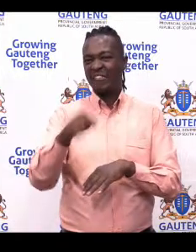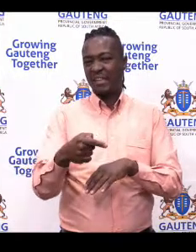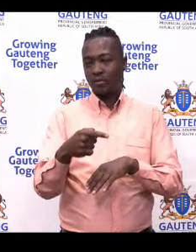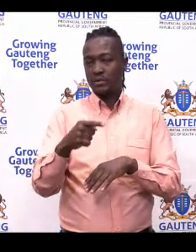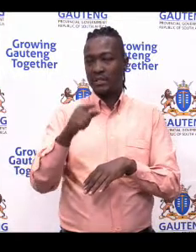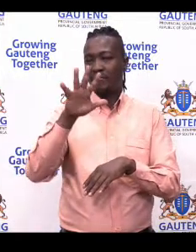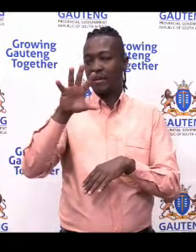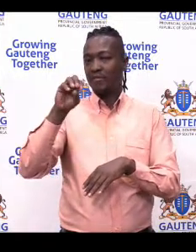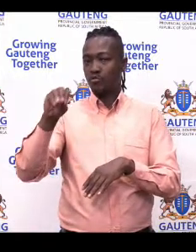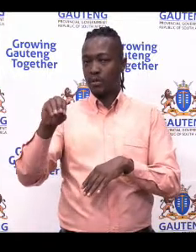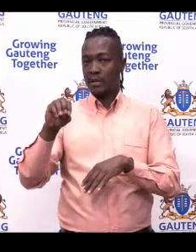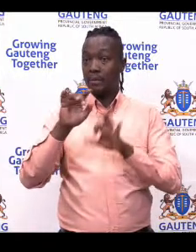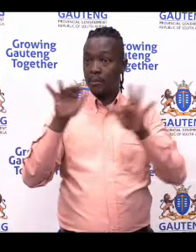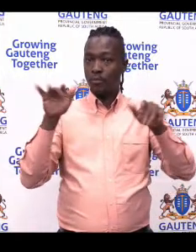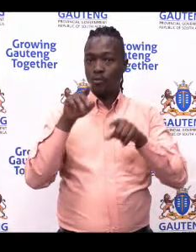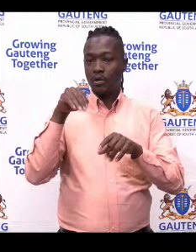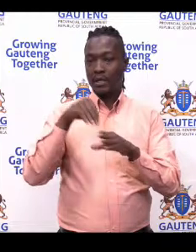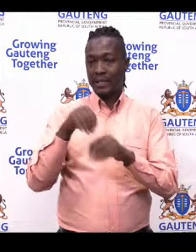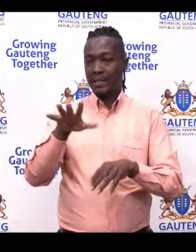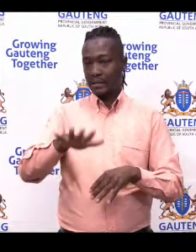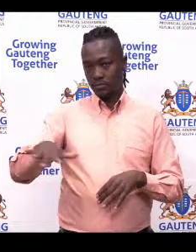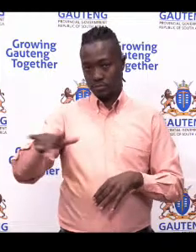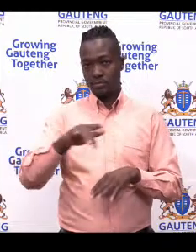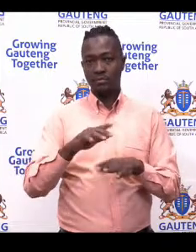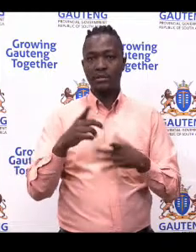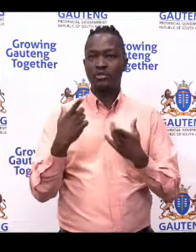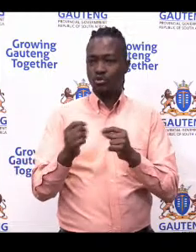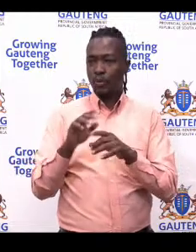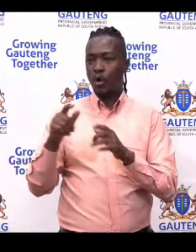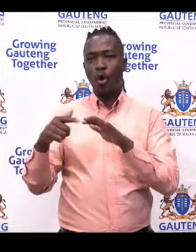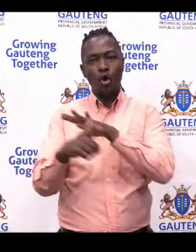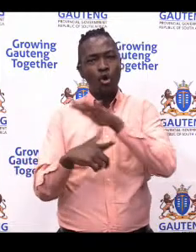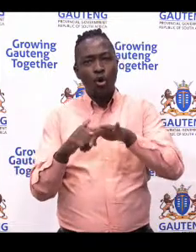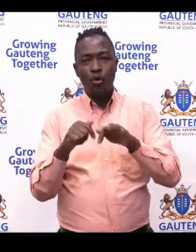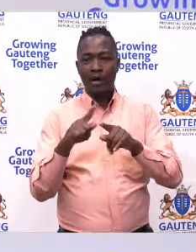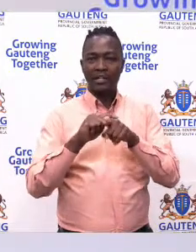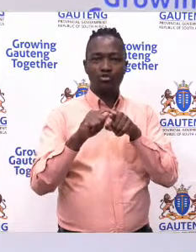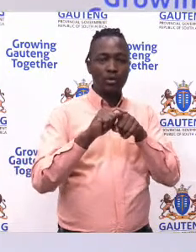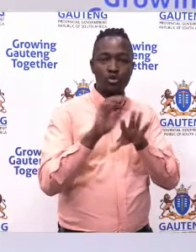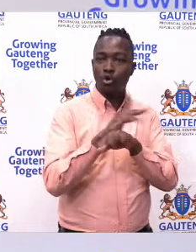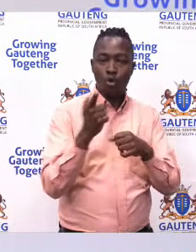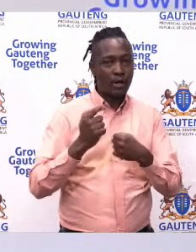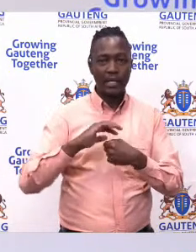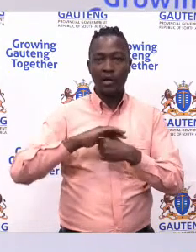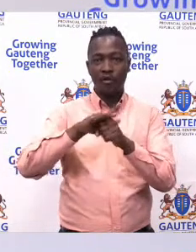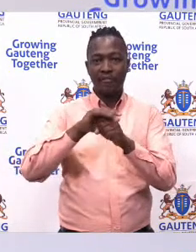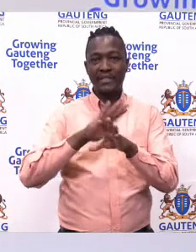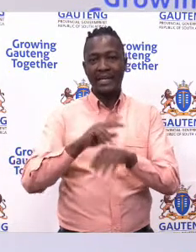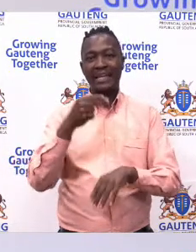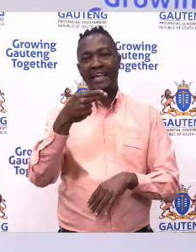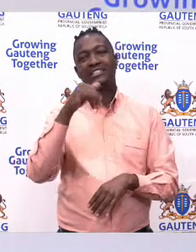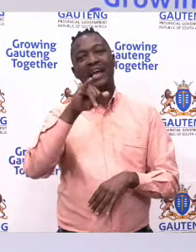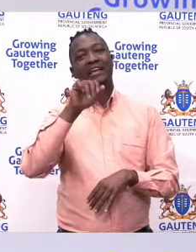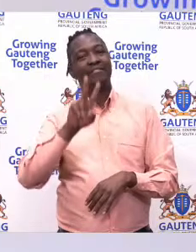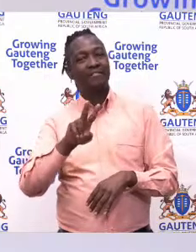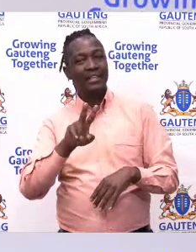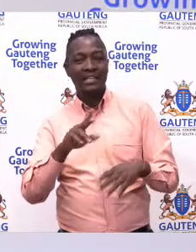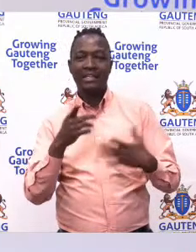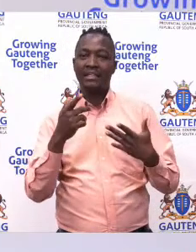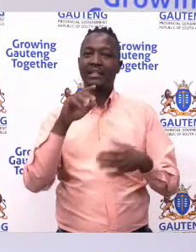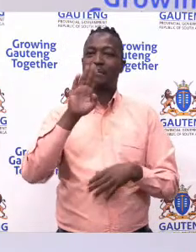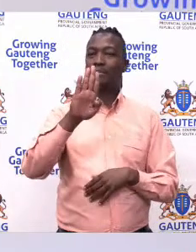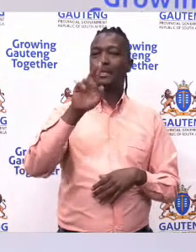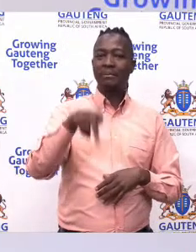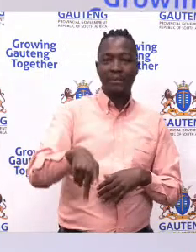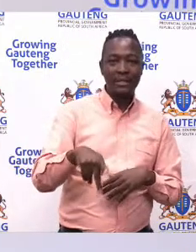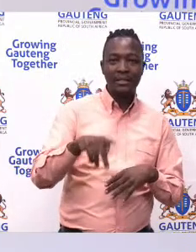5,500 people in that regard, and doing a whole lot of health screening, not only COVID, but also HIV, BP, hypertension,